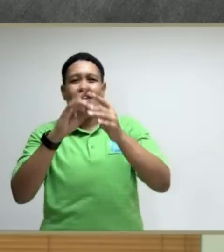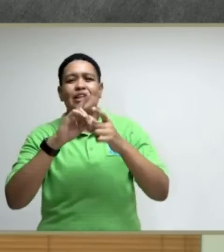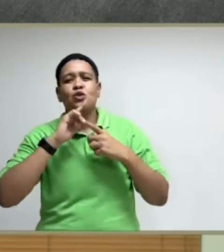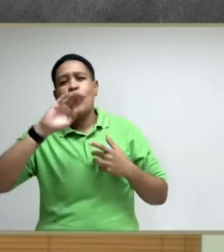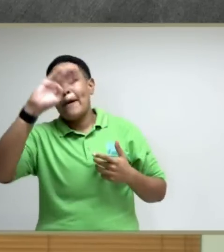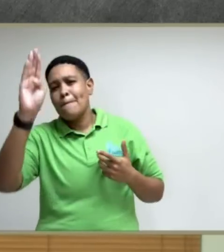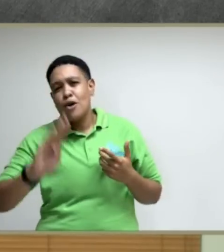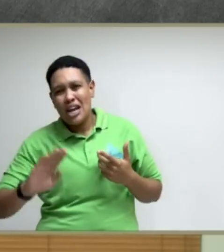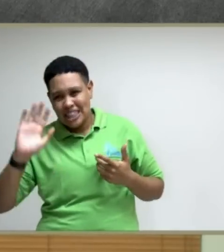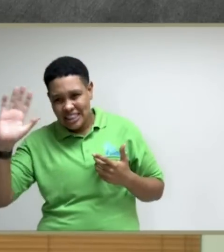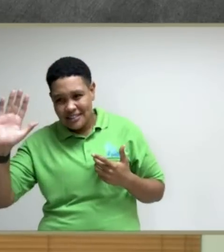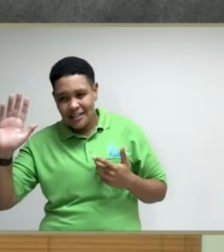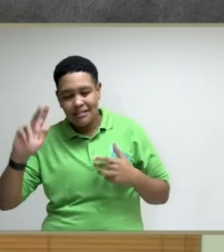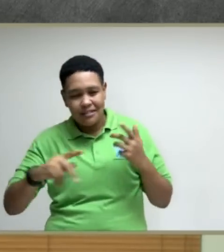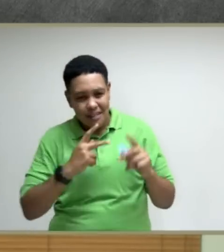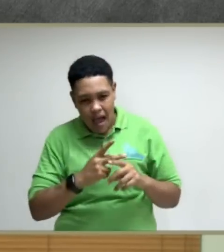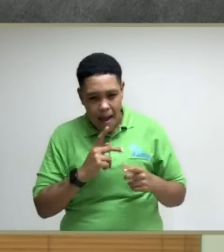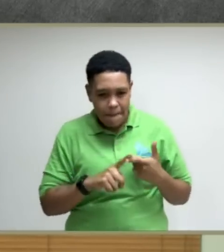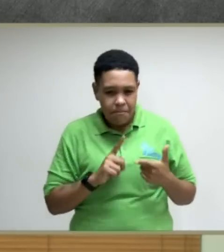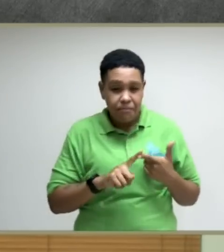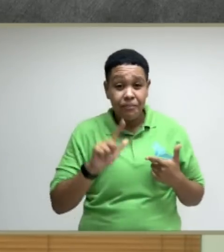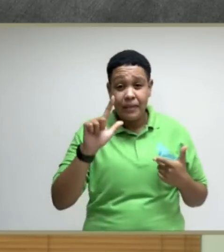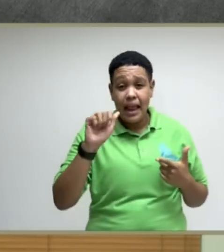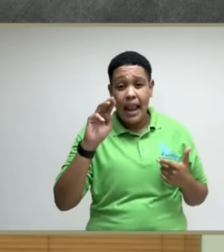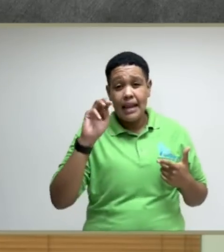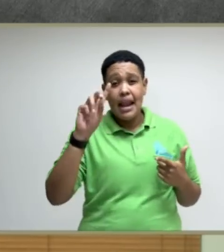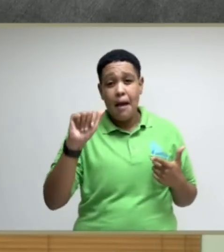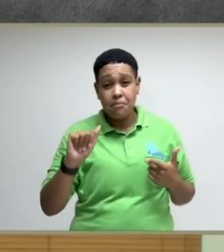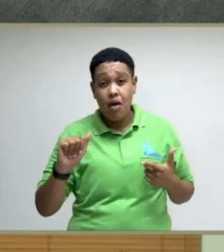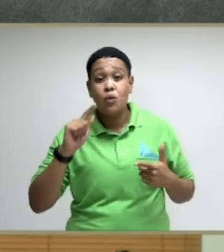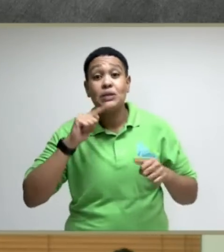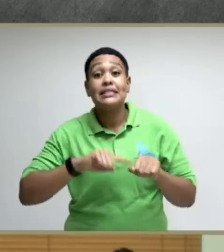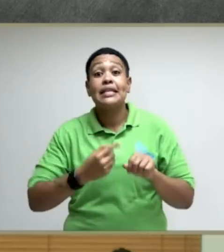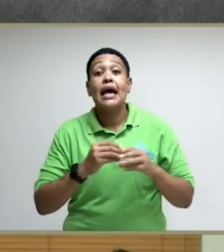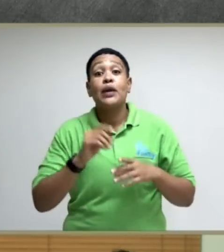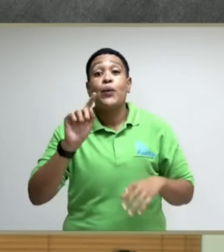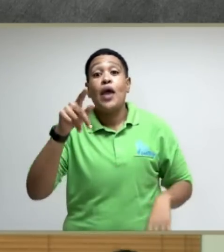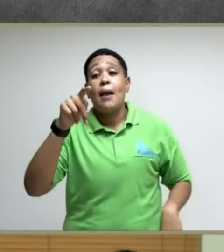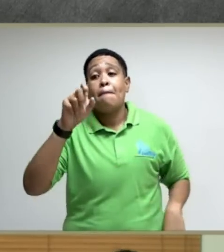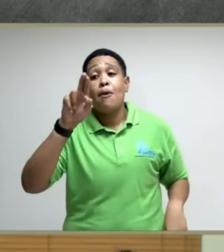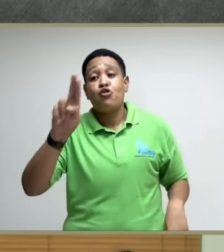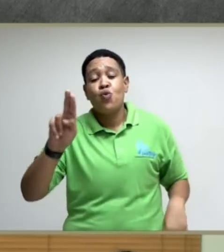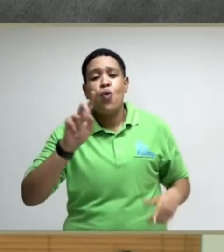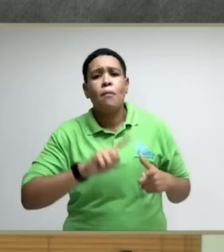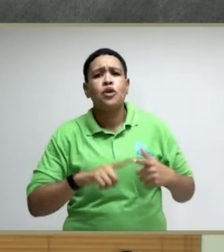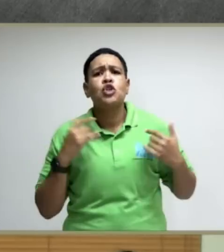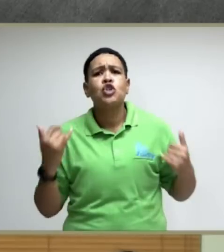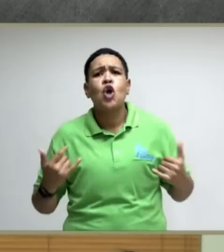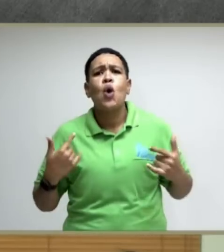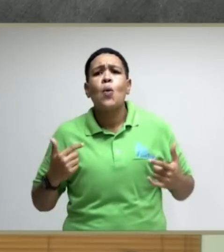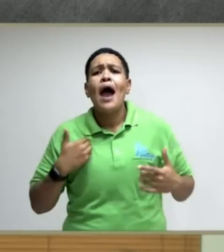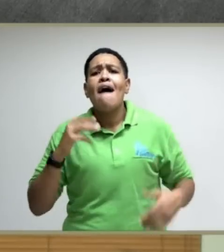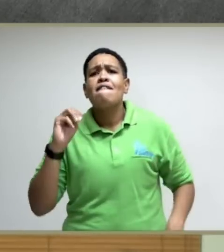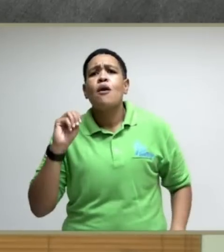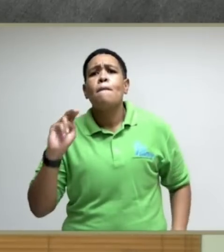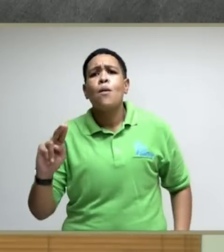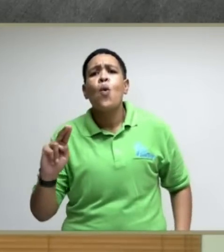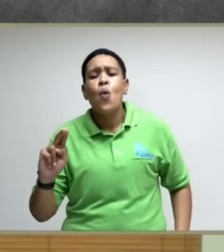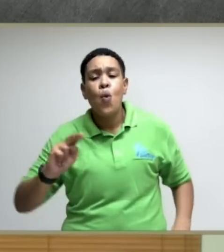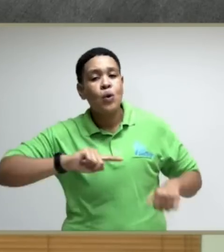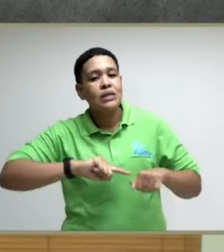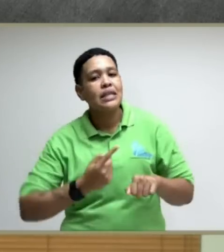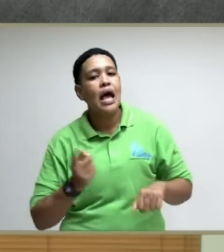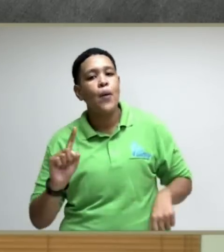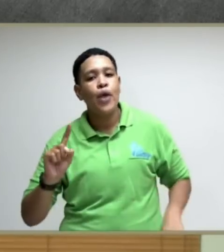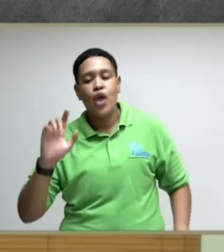Brazilian variant there, the Lambda variant, which started in Peru, and now we have the Mu variant that started